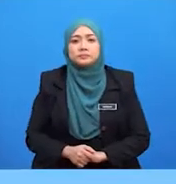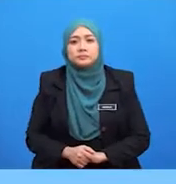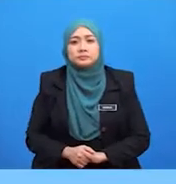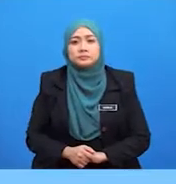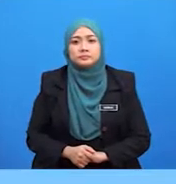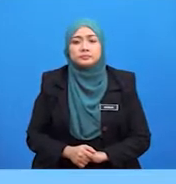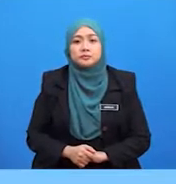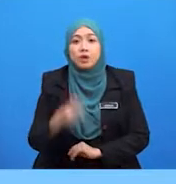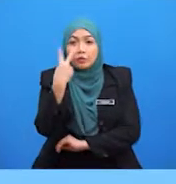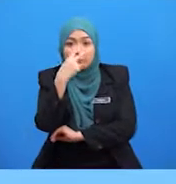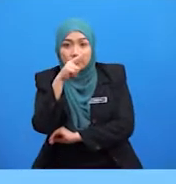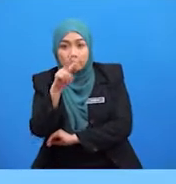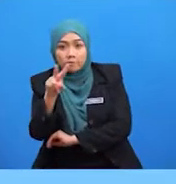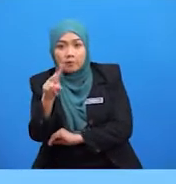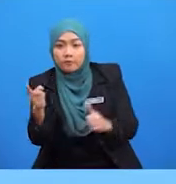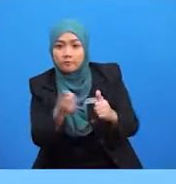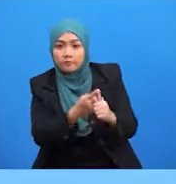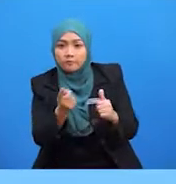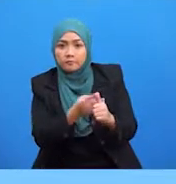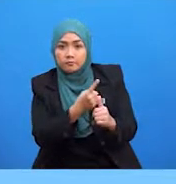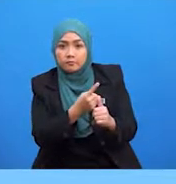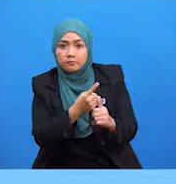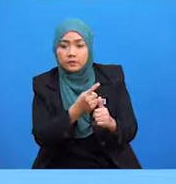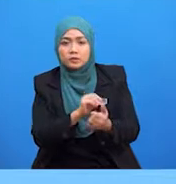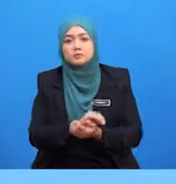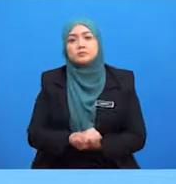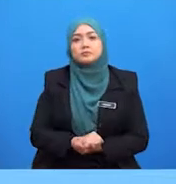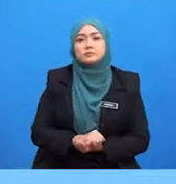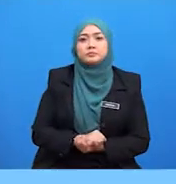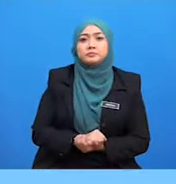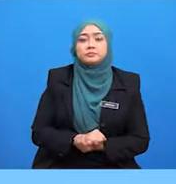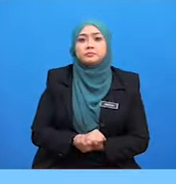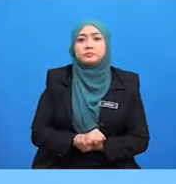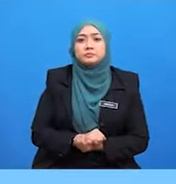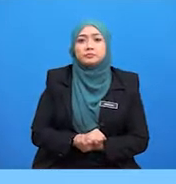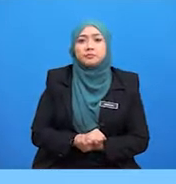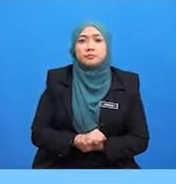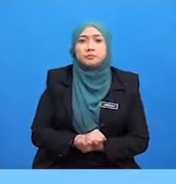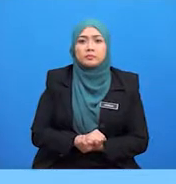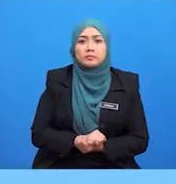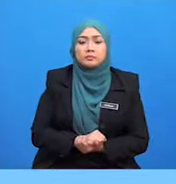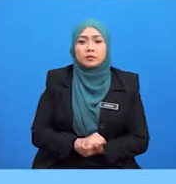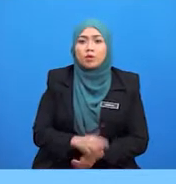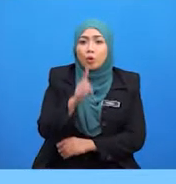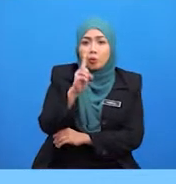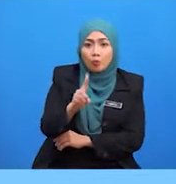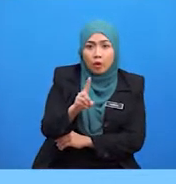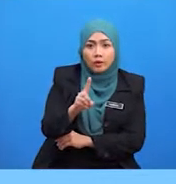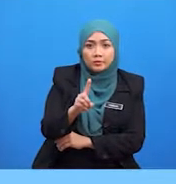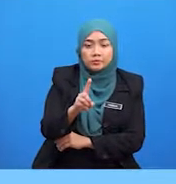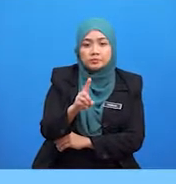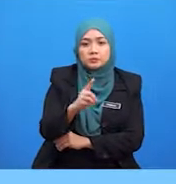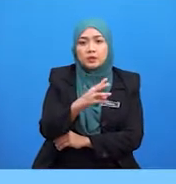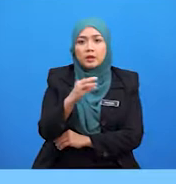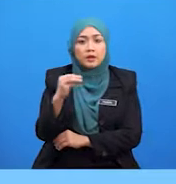And when you look at the fares, it is actually pretty low. So this unique ride is definitely one great experience that we